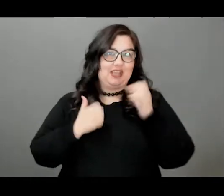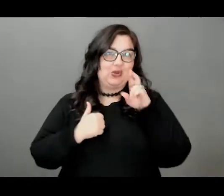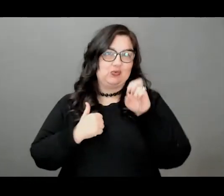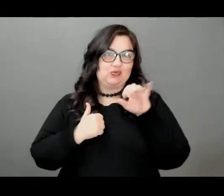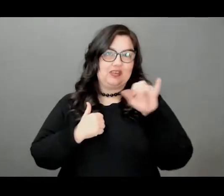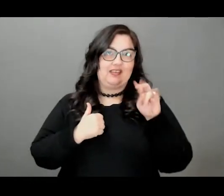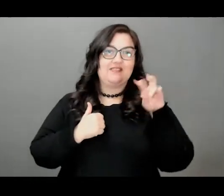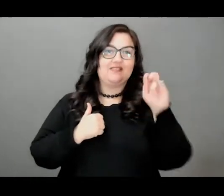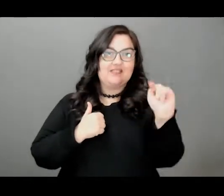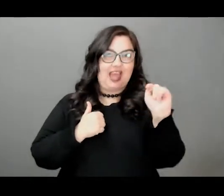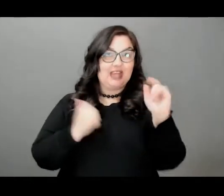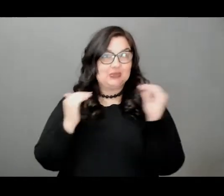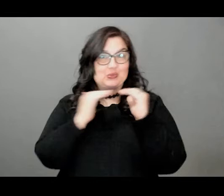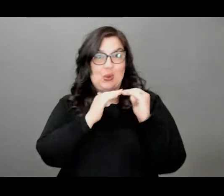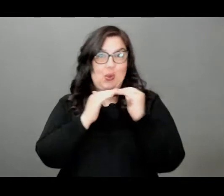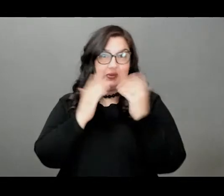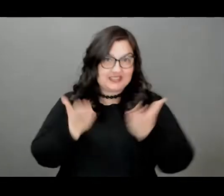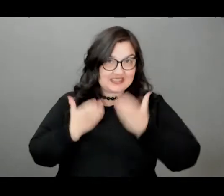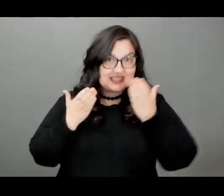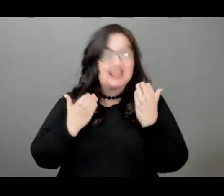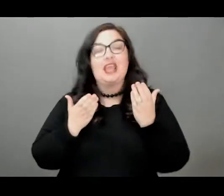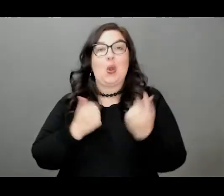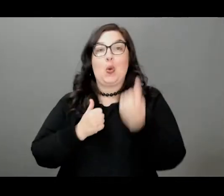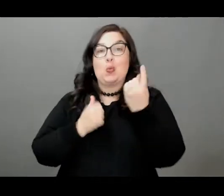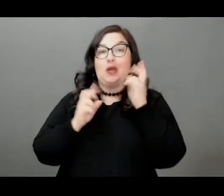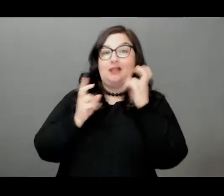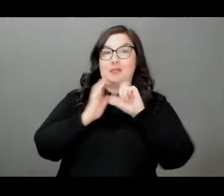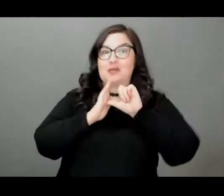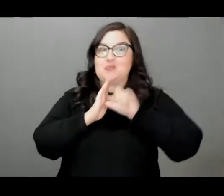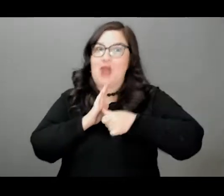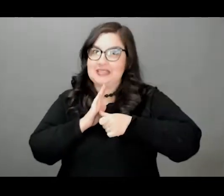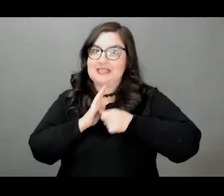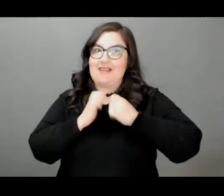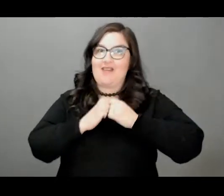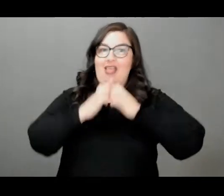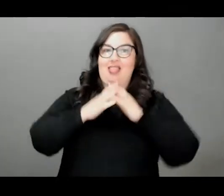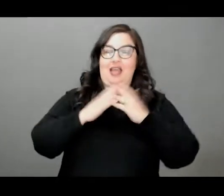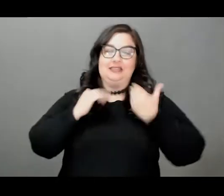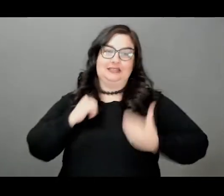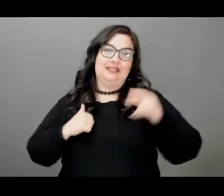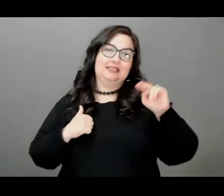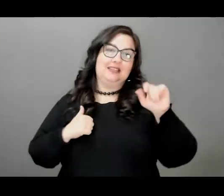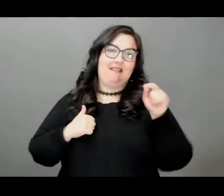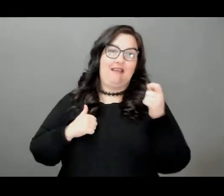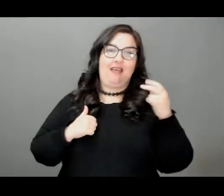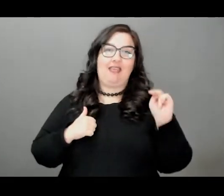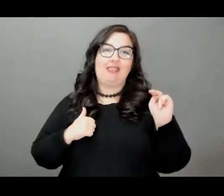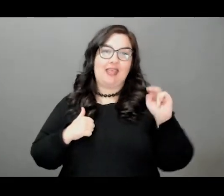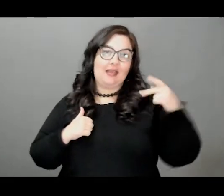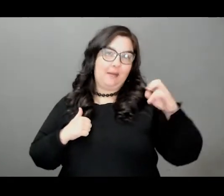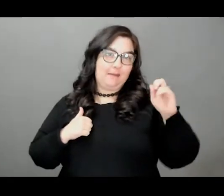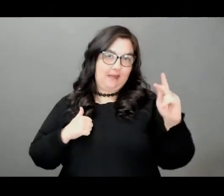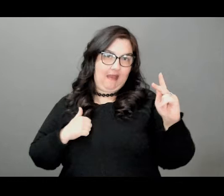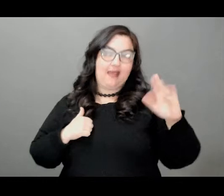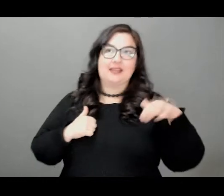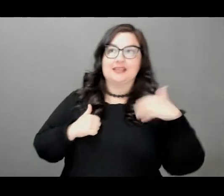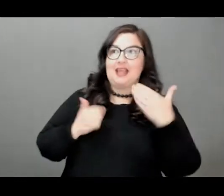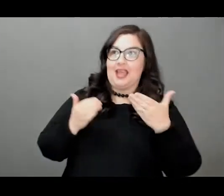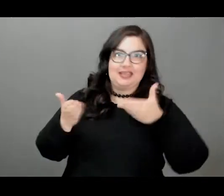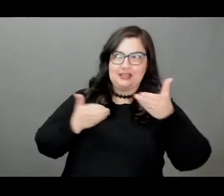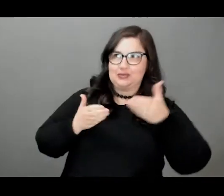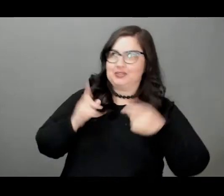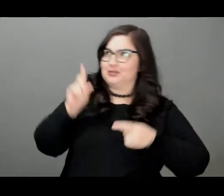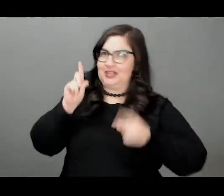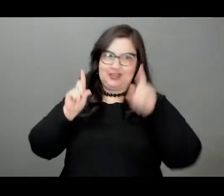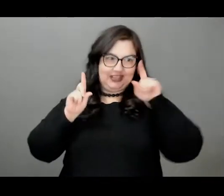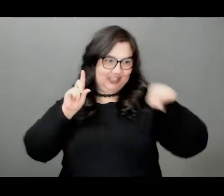from AWS reInvent. And I'm joined by two fantastic coworkers to talk about one of those impressive launches. I'm your host,